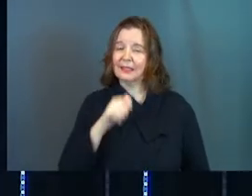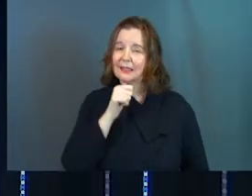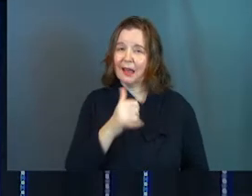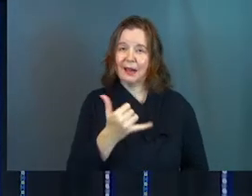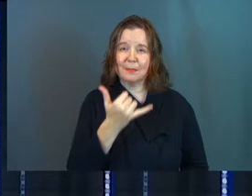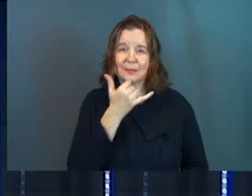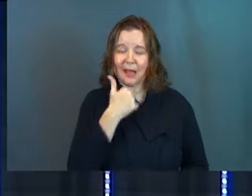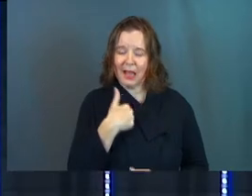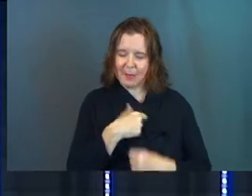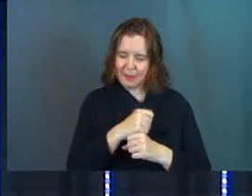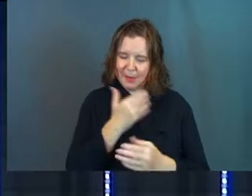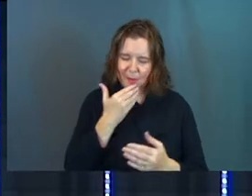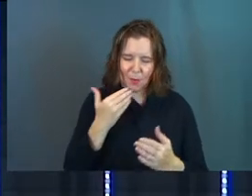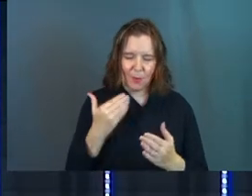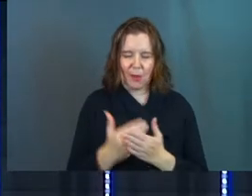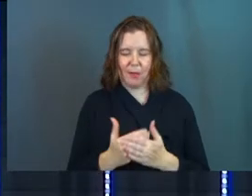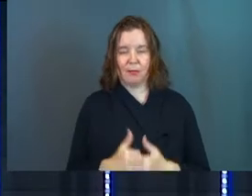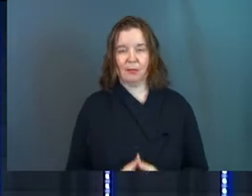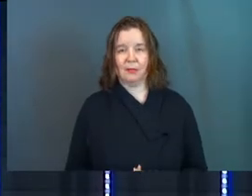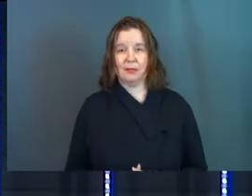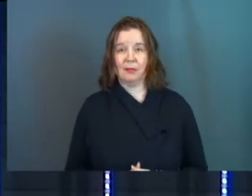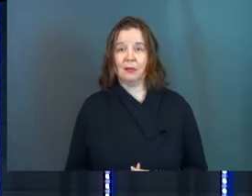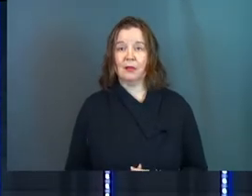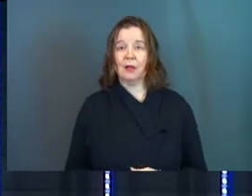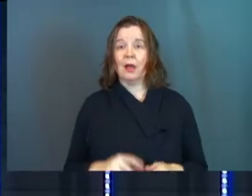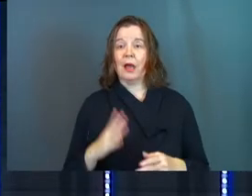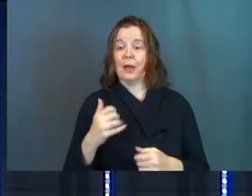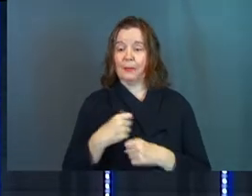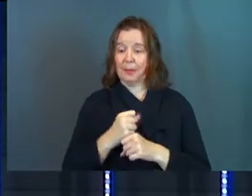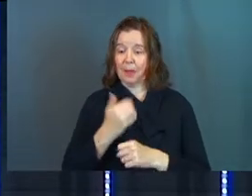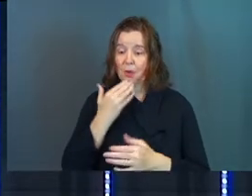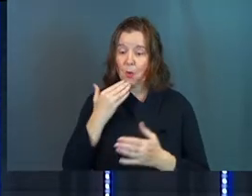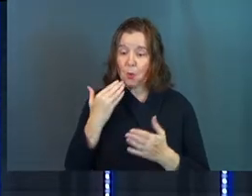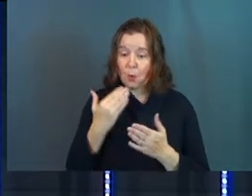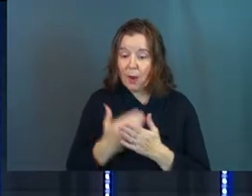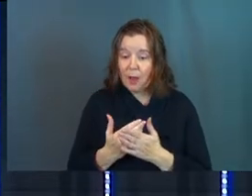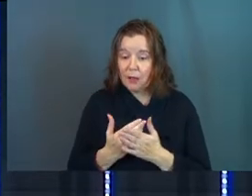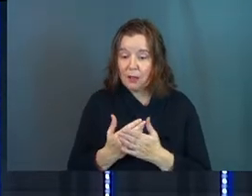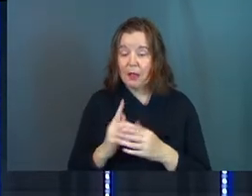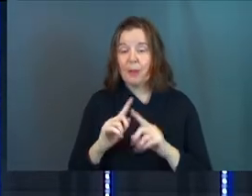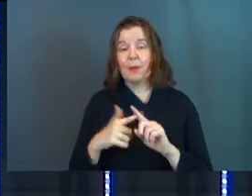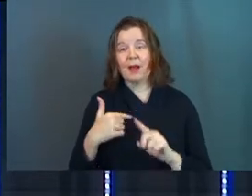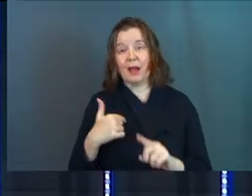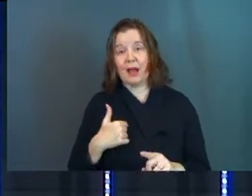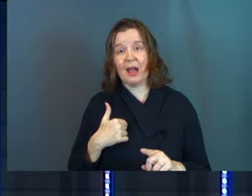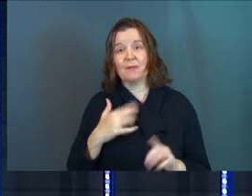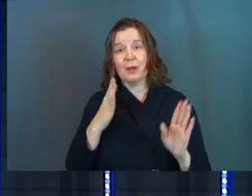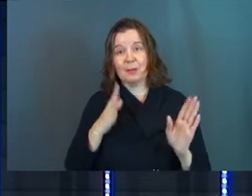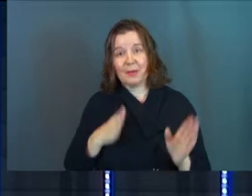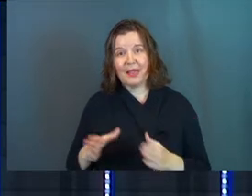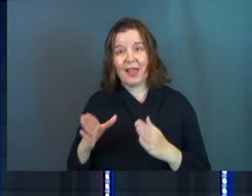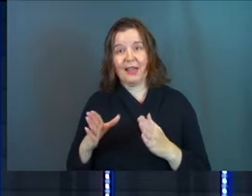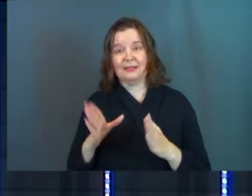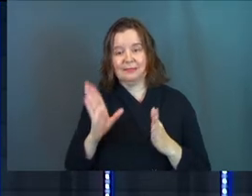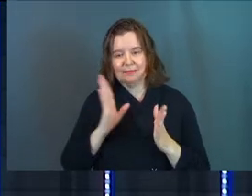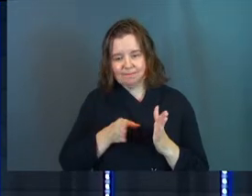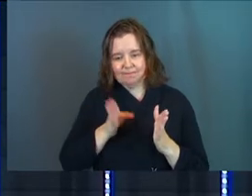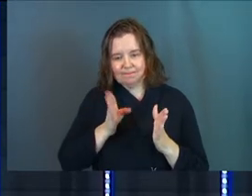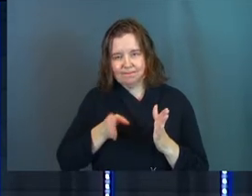Not a mistake. I've been made well. And not only have I been made well, but I have been planned